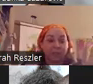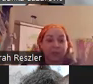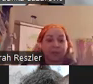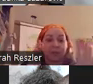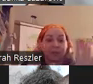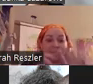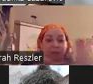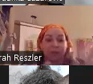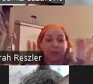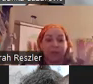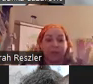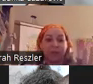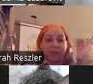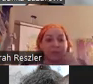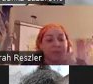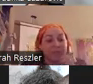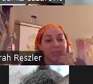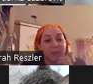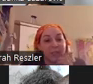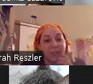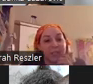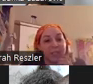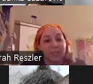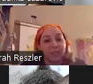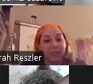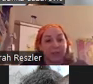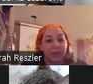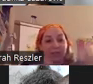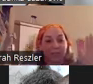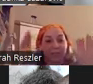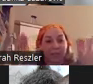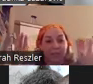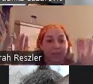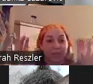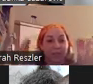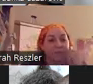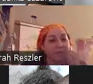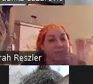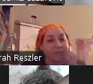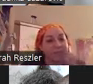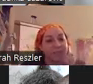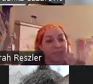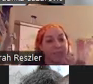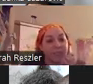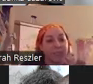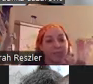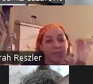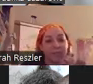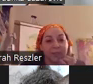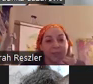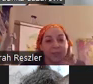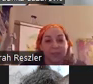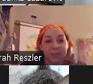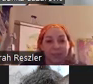it's a portrait of a zoomed in leftover sandwich. So like the sides are cut off. So like